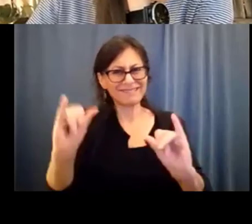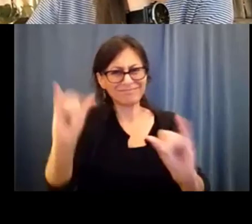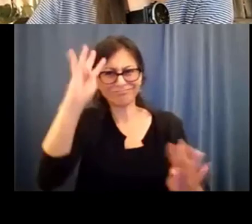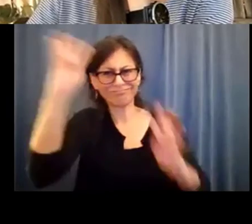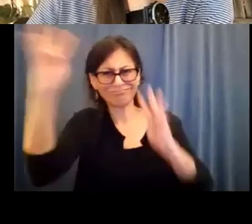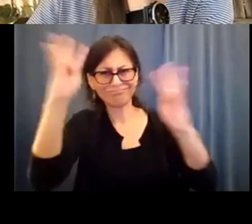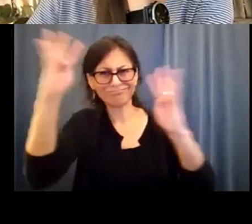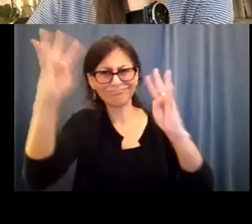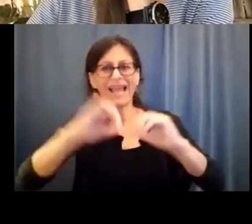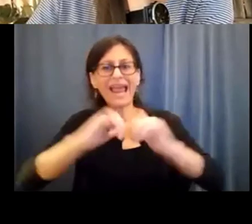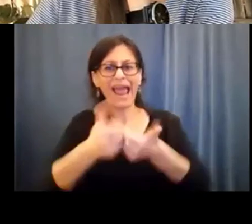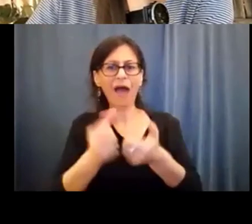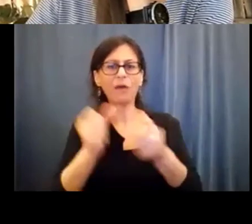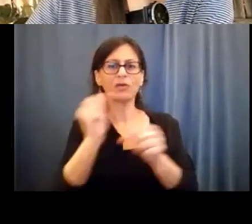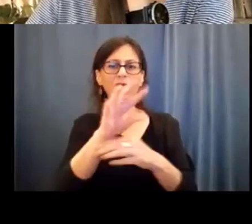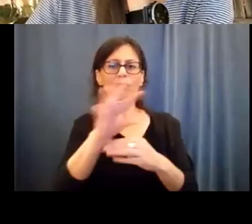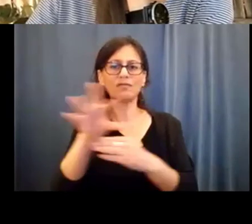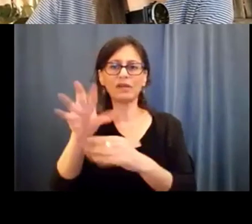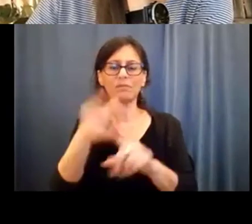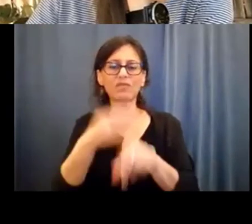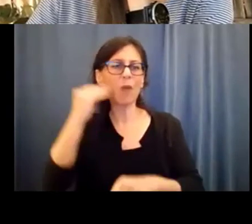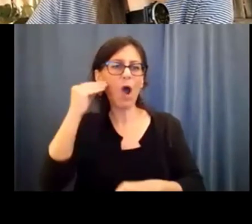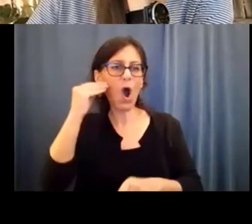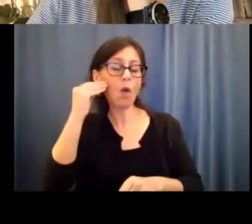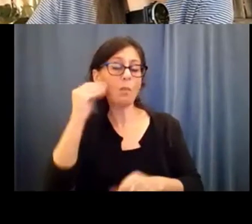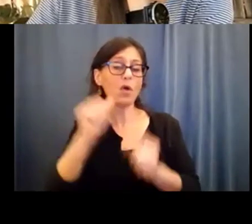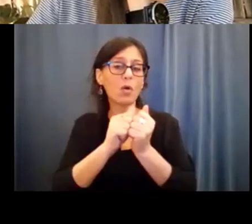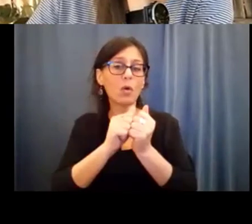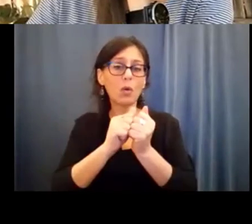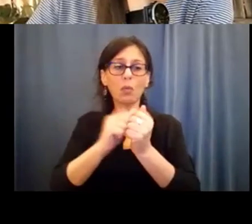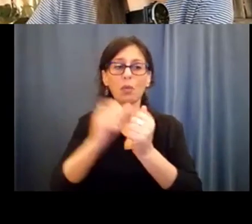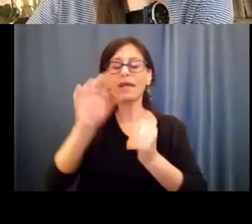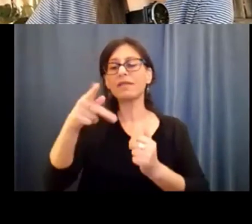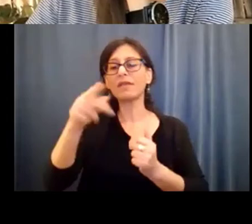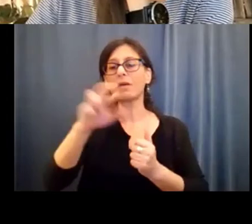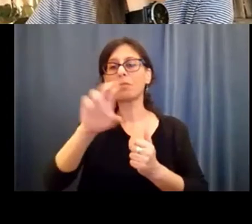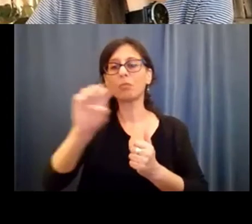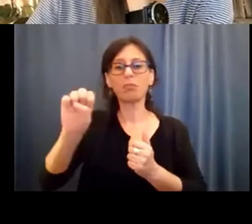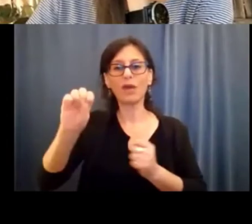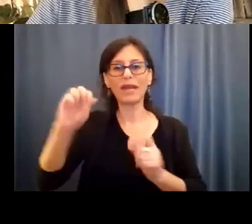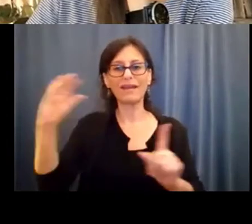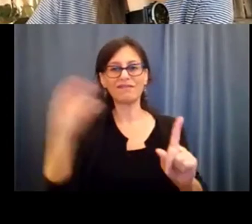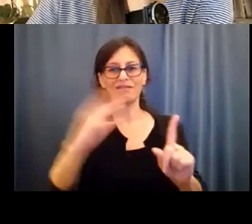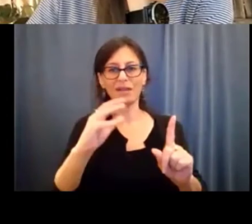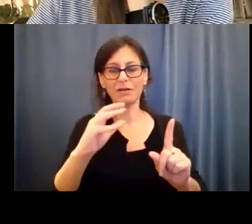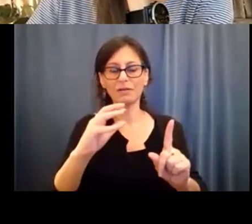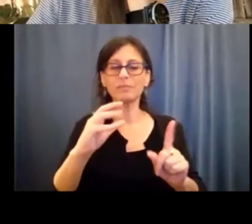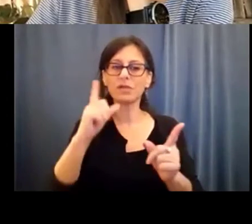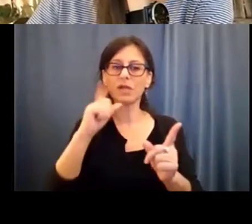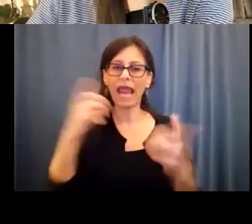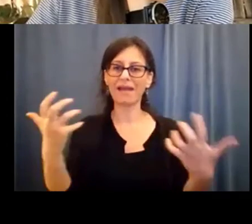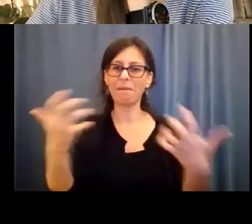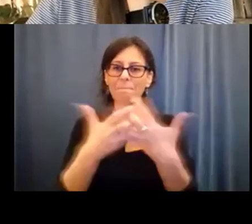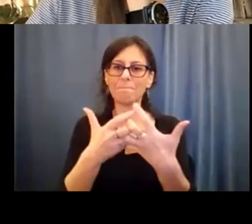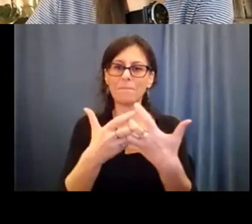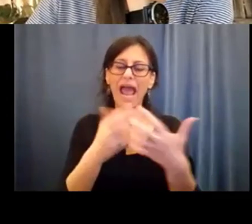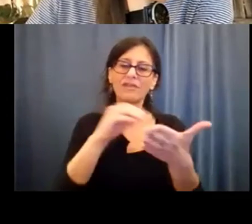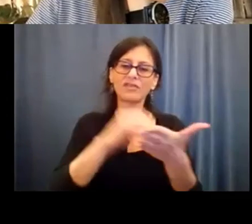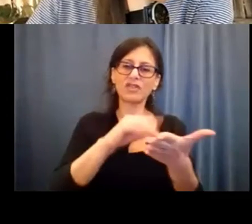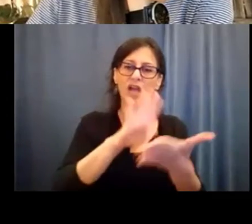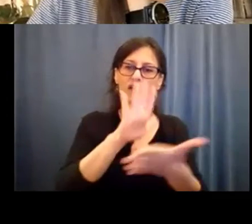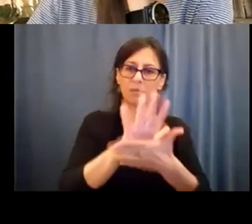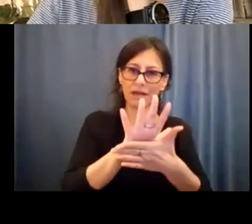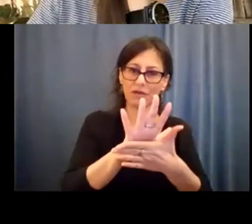be creative and be able to do a home edition using pre-shot footage and sort of merging a documentary with